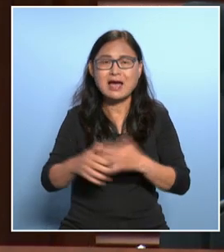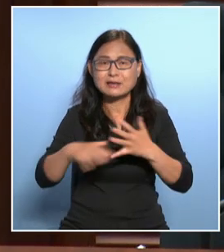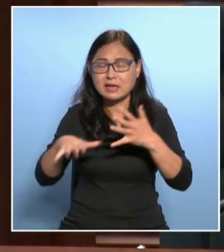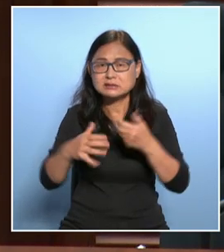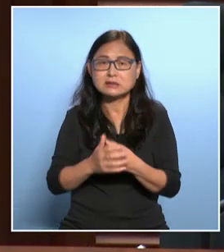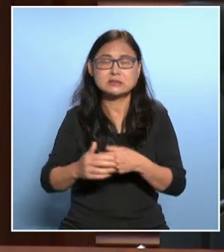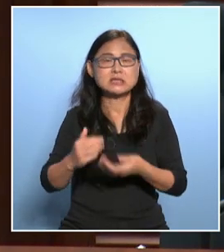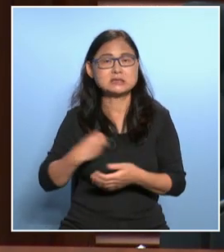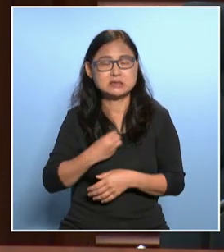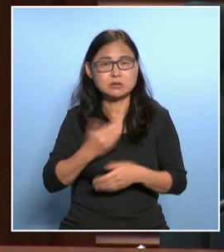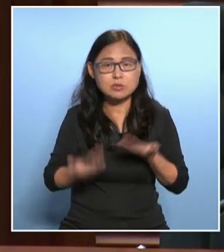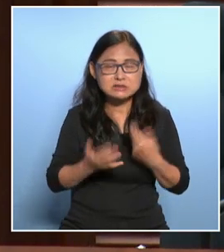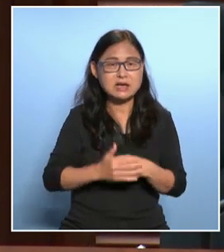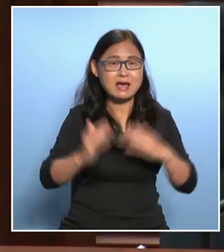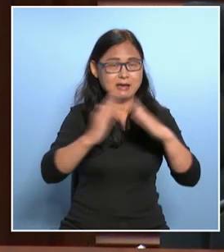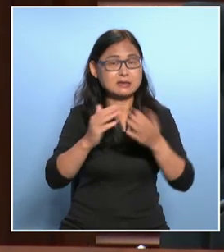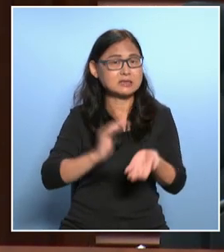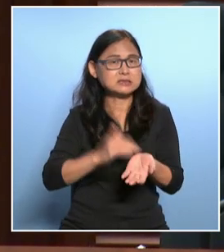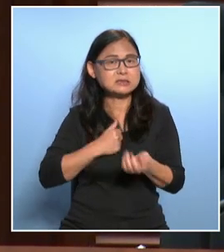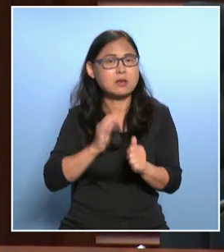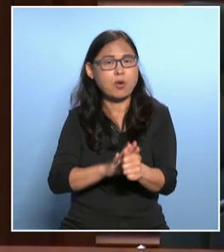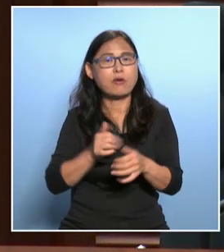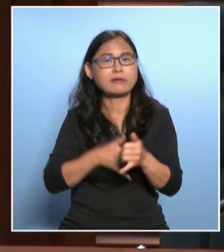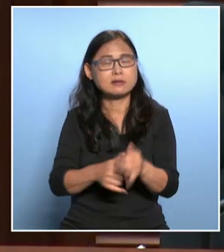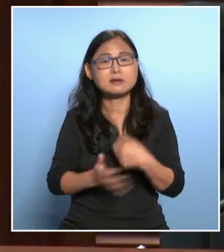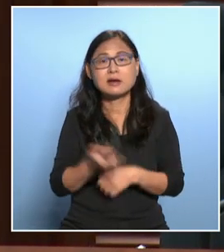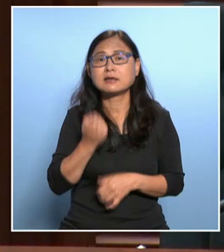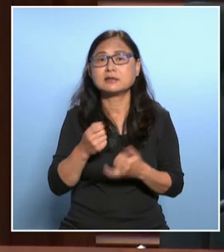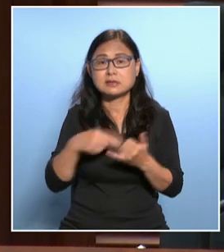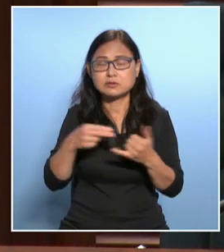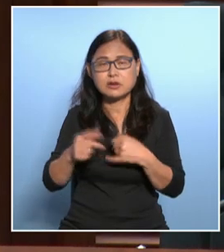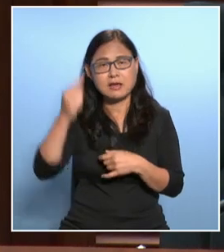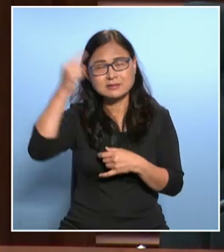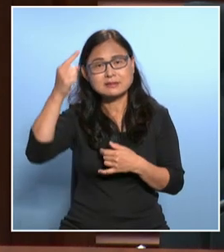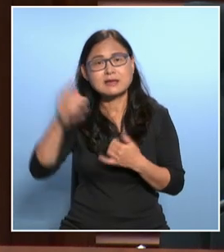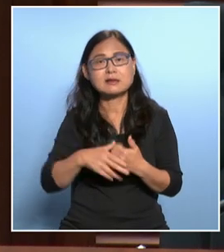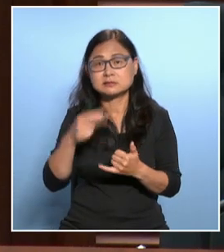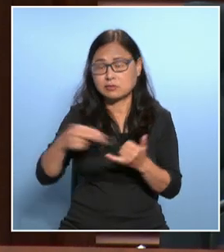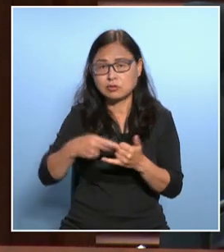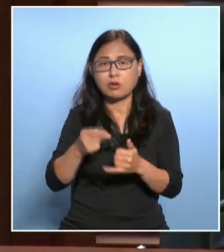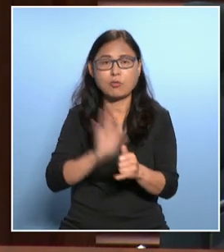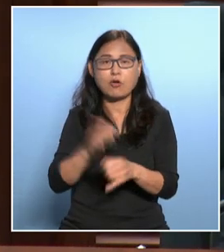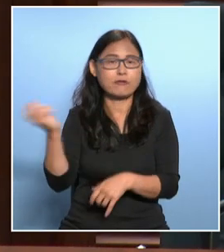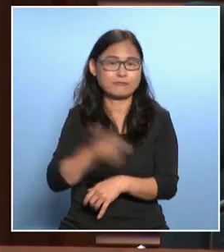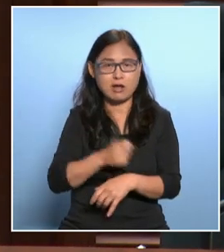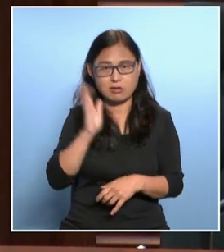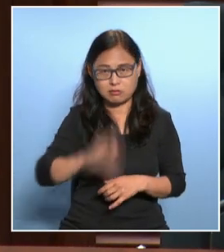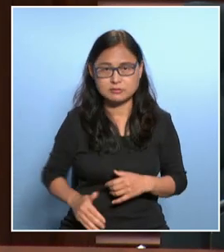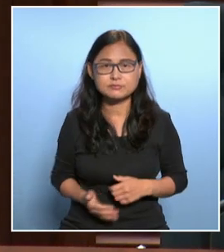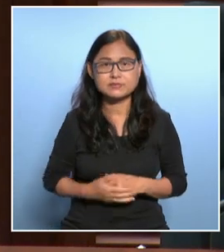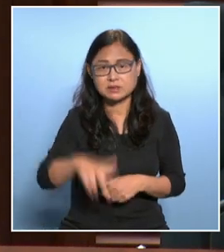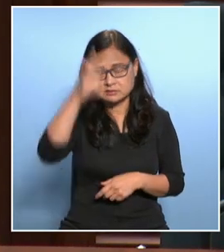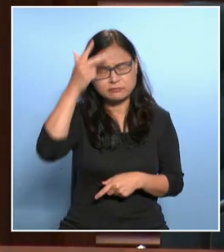turned into 1 appointment at internal medicine, and some follow-up cases may be referred to family doctors, and there are